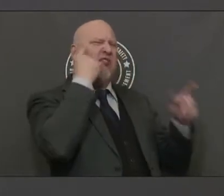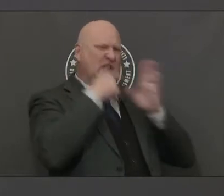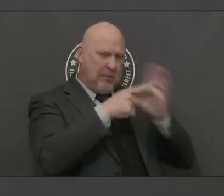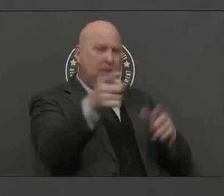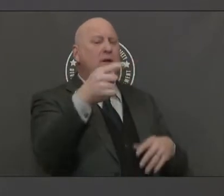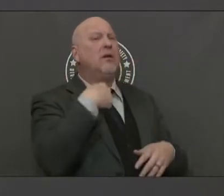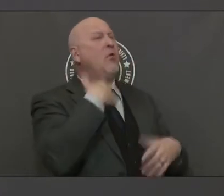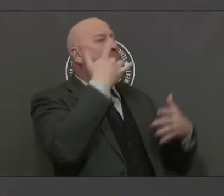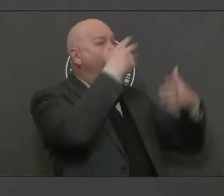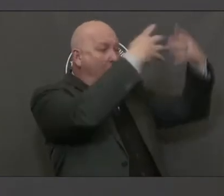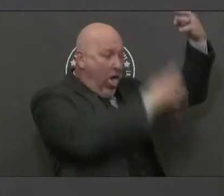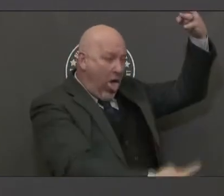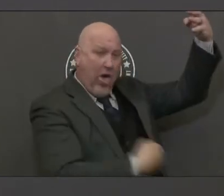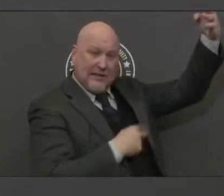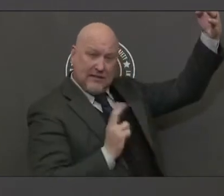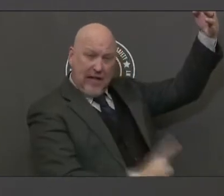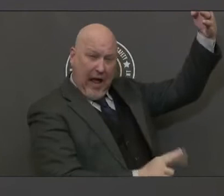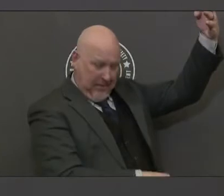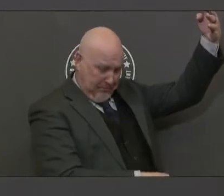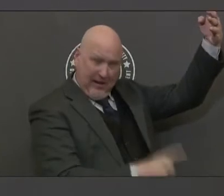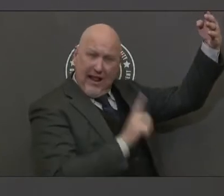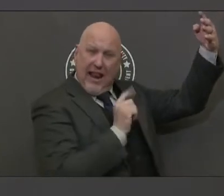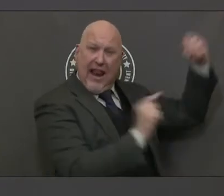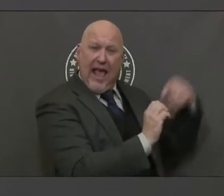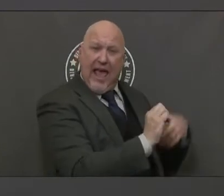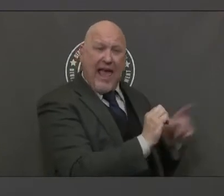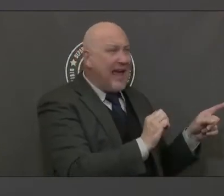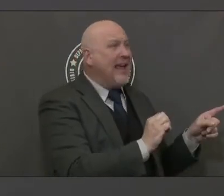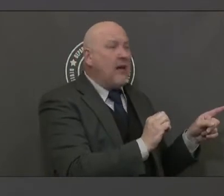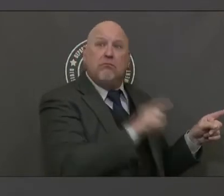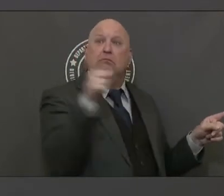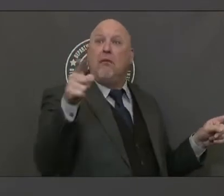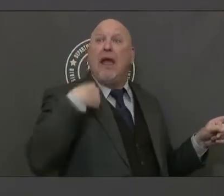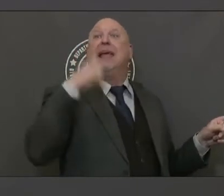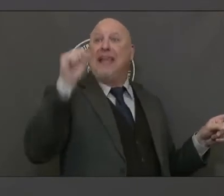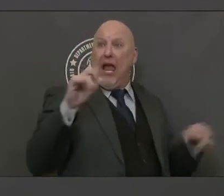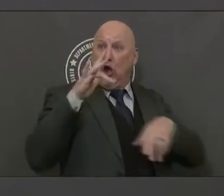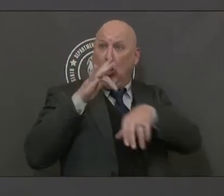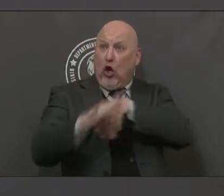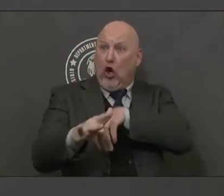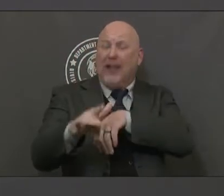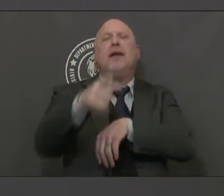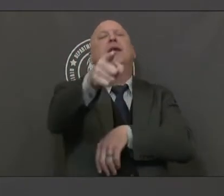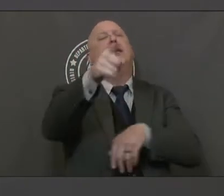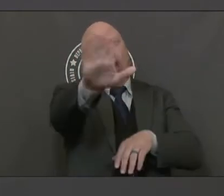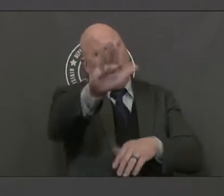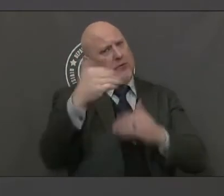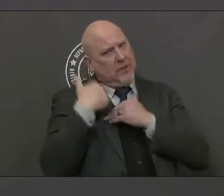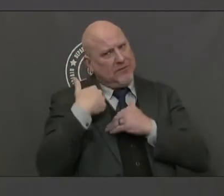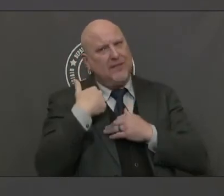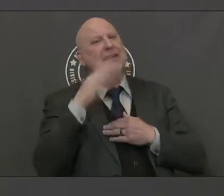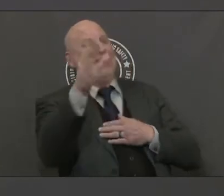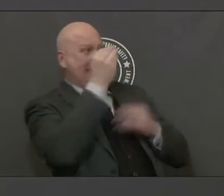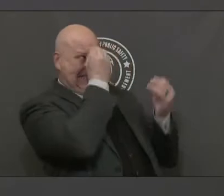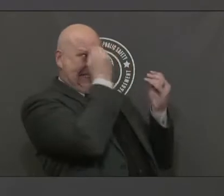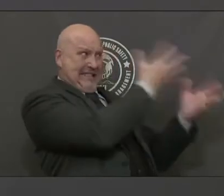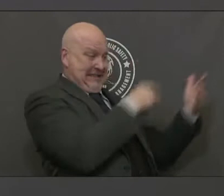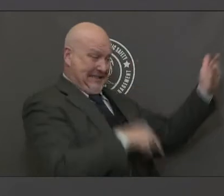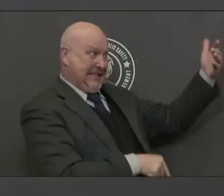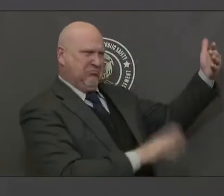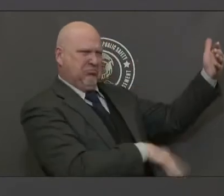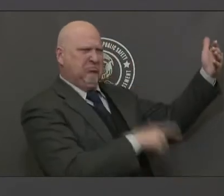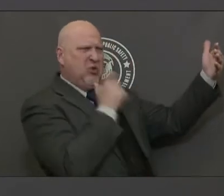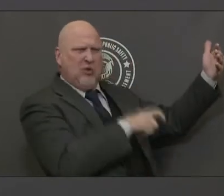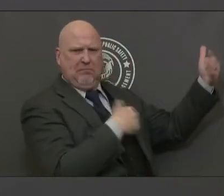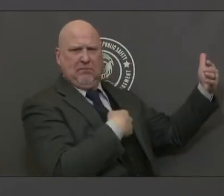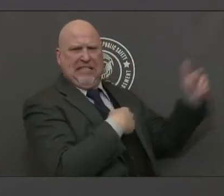that appointment, that someone else can fill that appointment and get it used. But please, once you schedule an appointment, please keep that appointment. What we don't want is a whole bunch